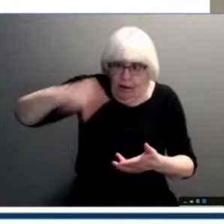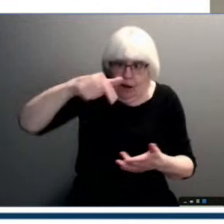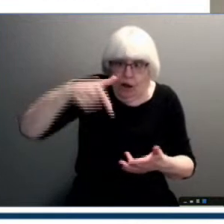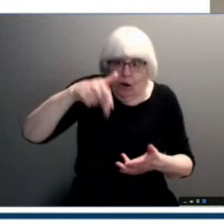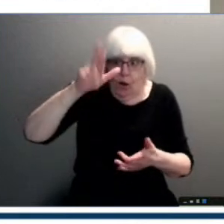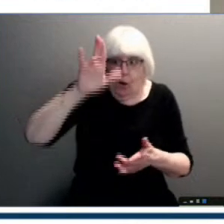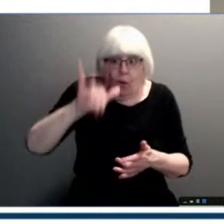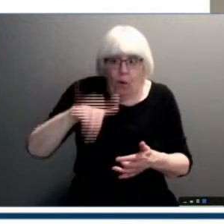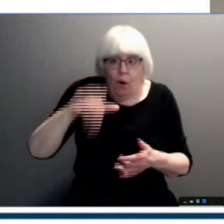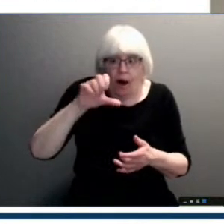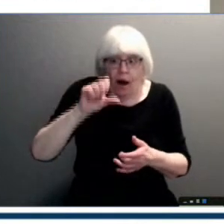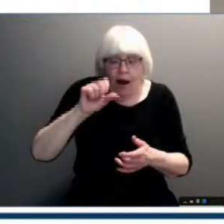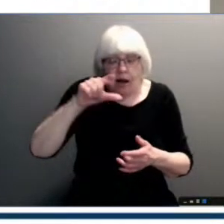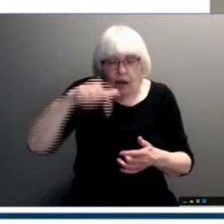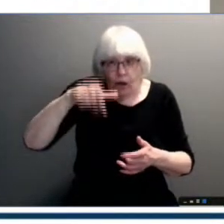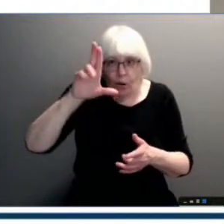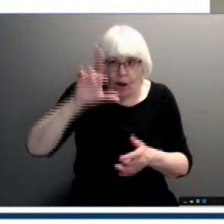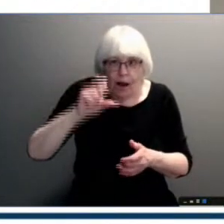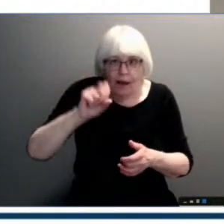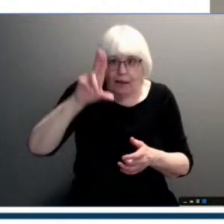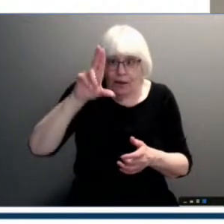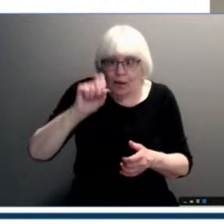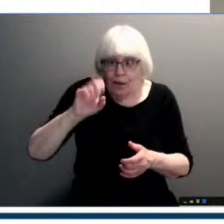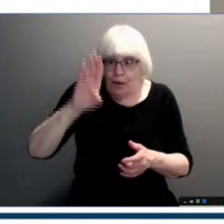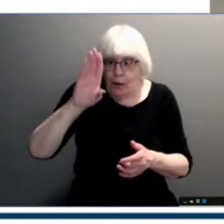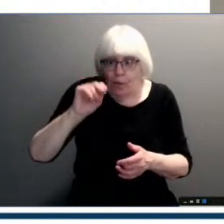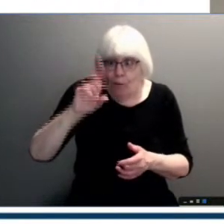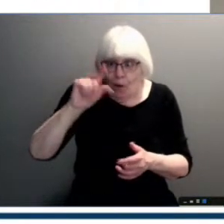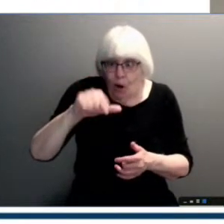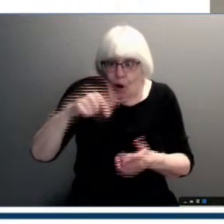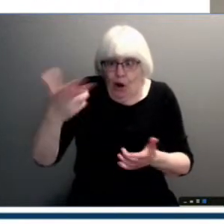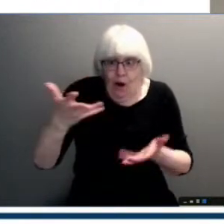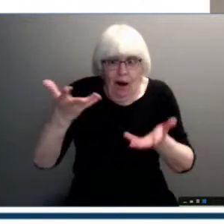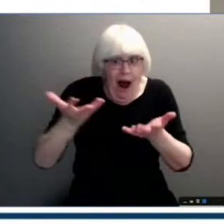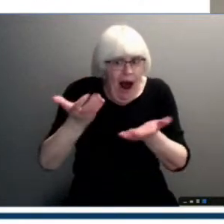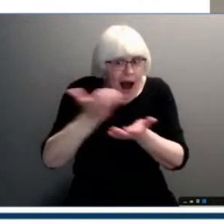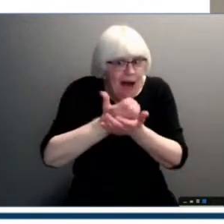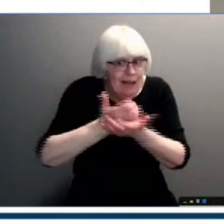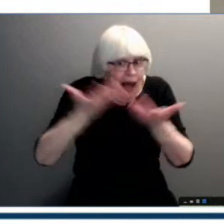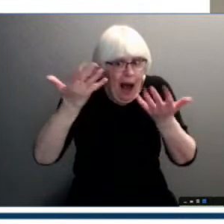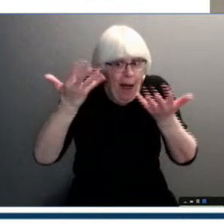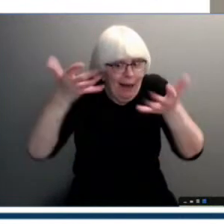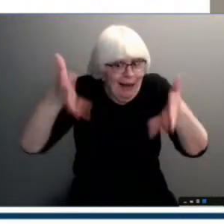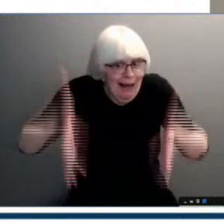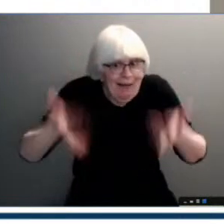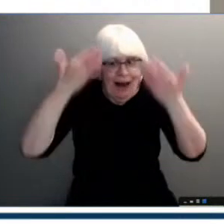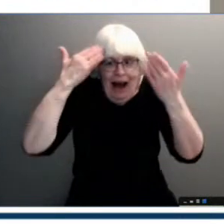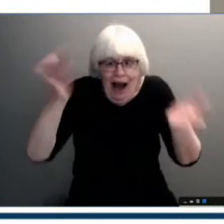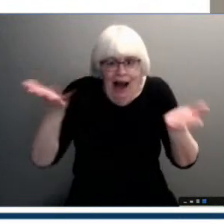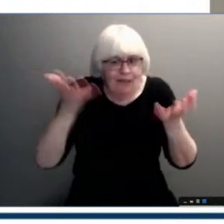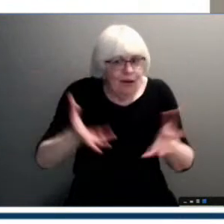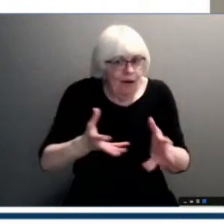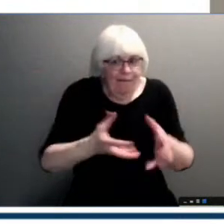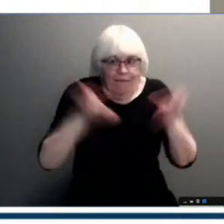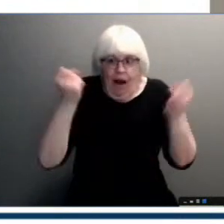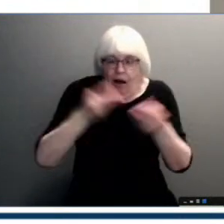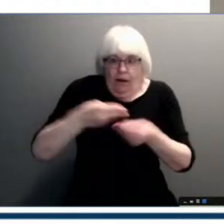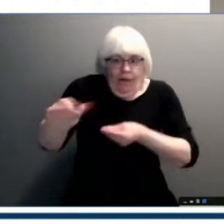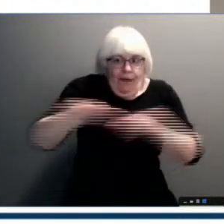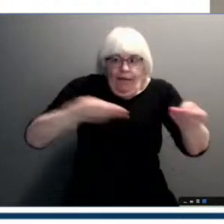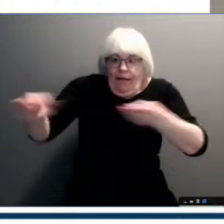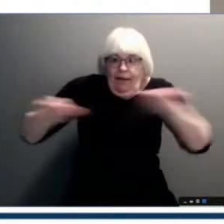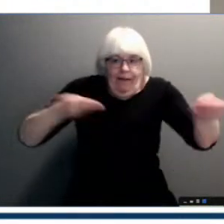test kits. We've had a significant supply, but we're going through it rapidly. We're certainly looking at different ways, whether with the federal government